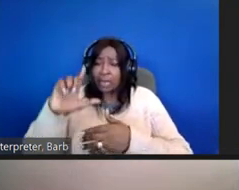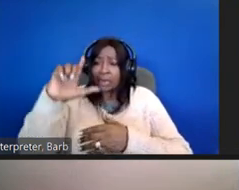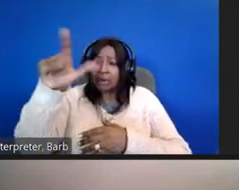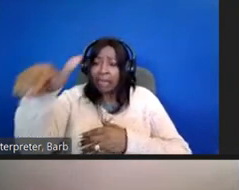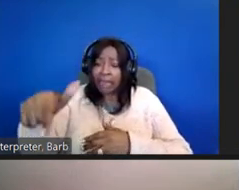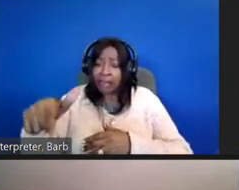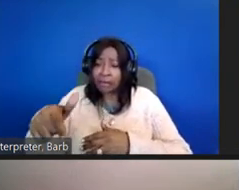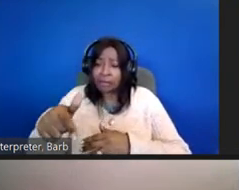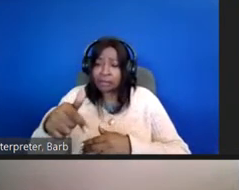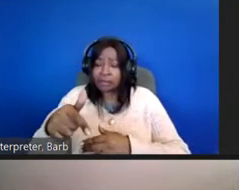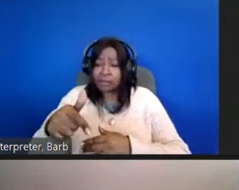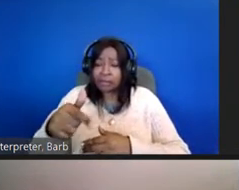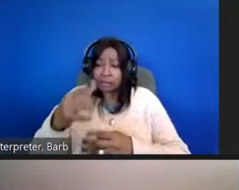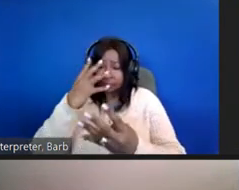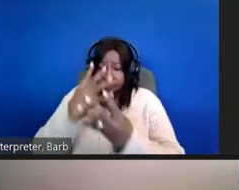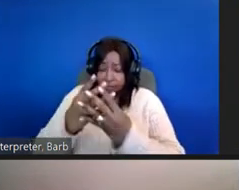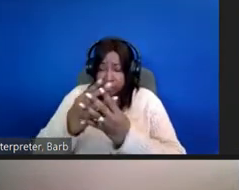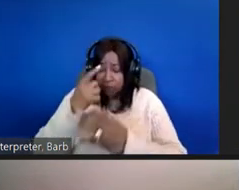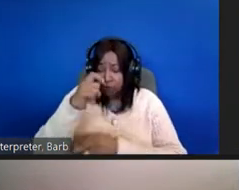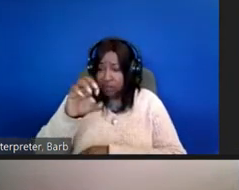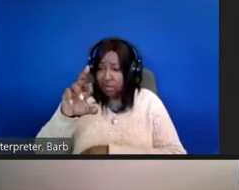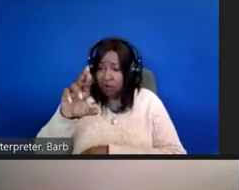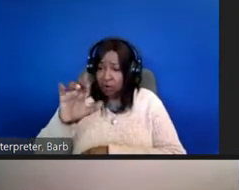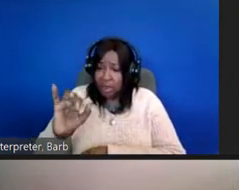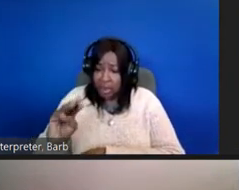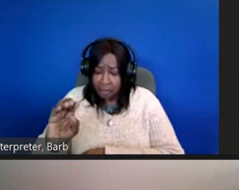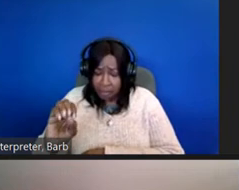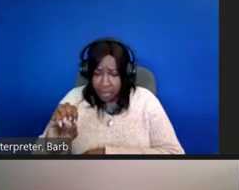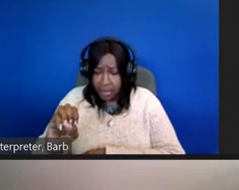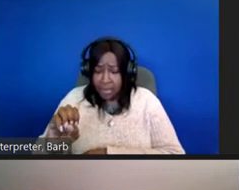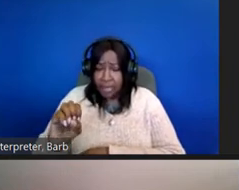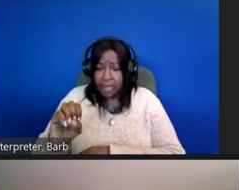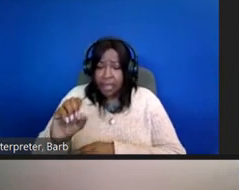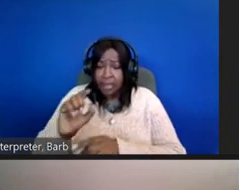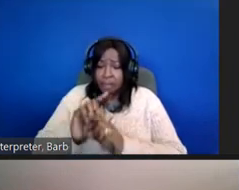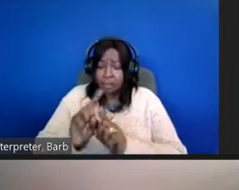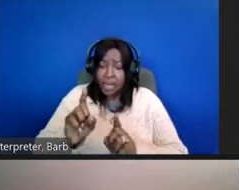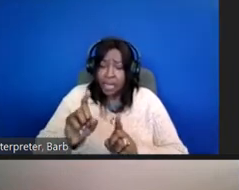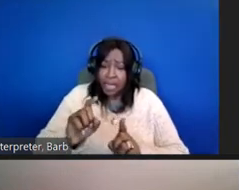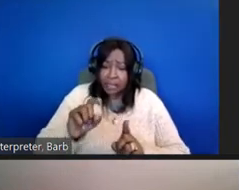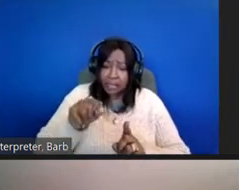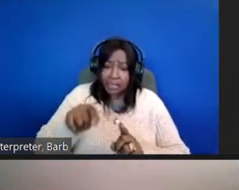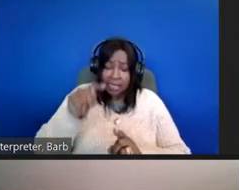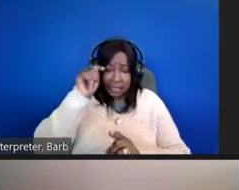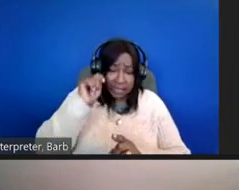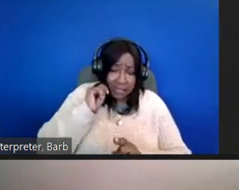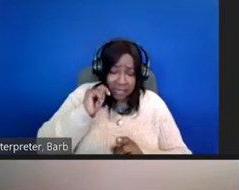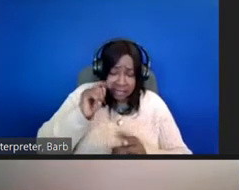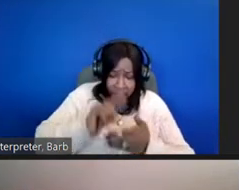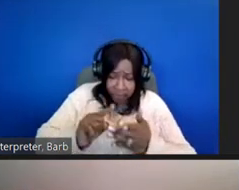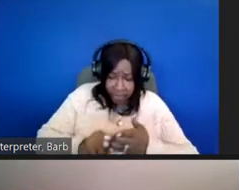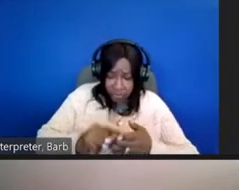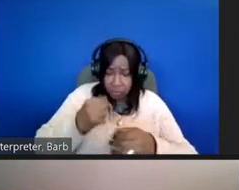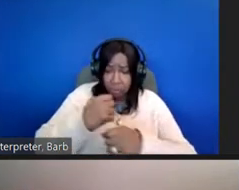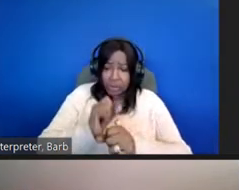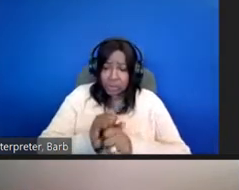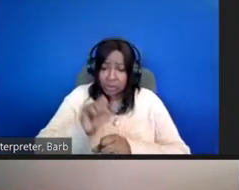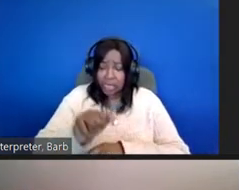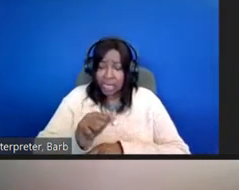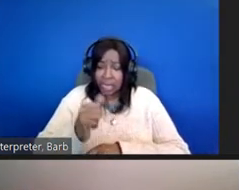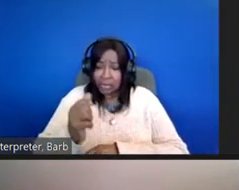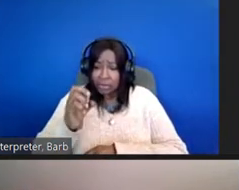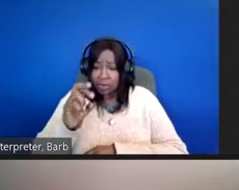that impeding fare evasion reduces other crimes. We have